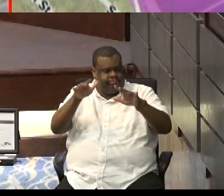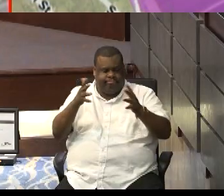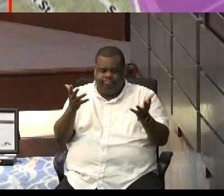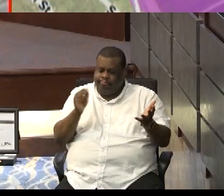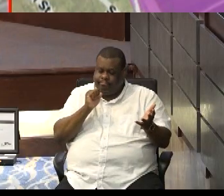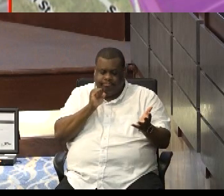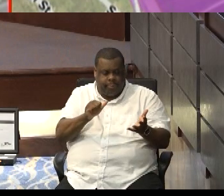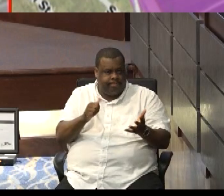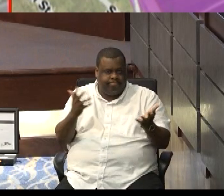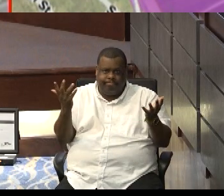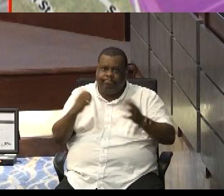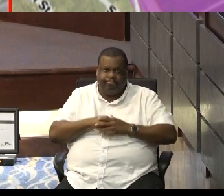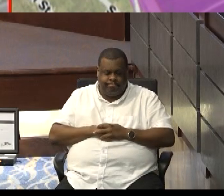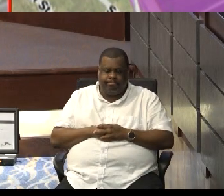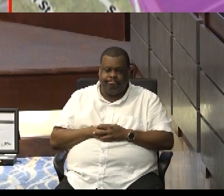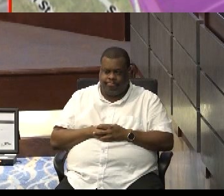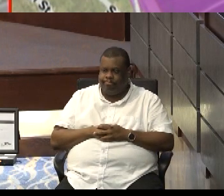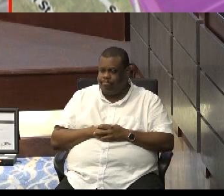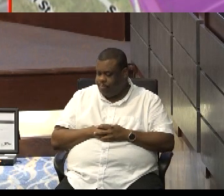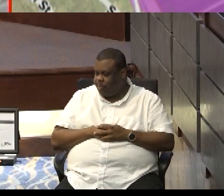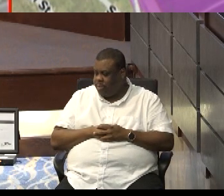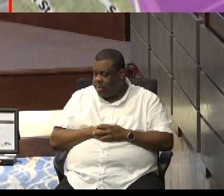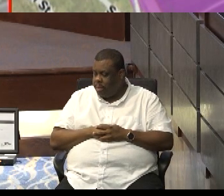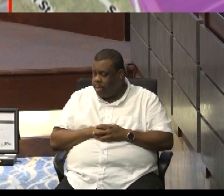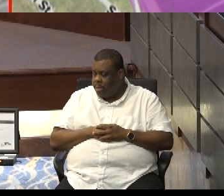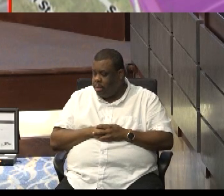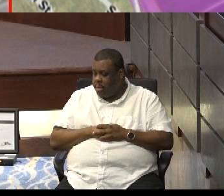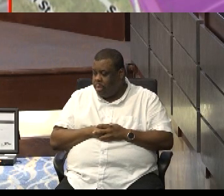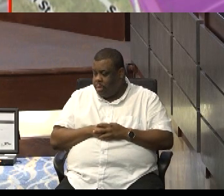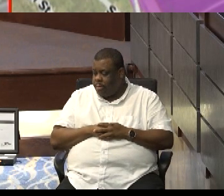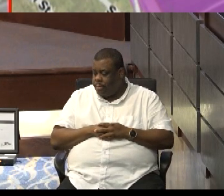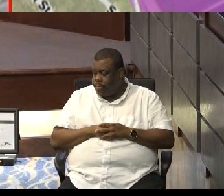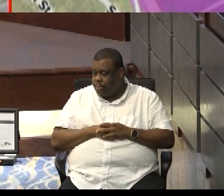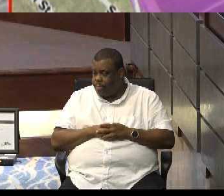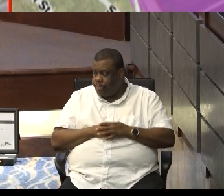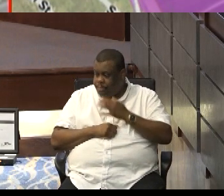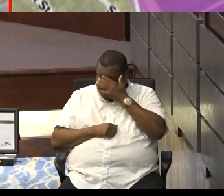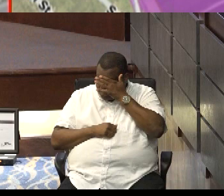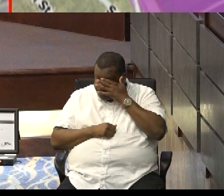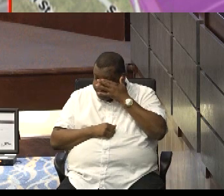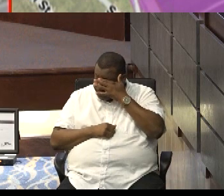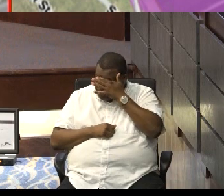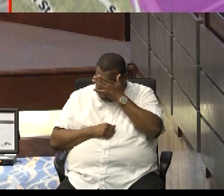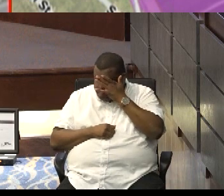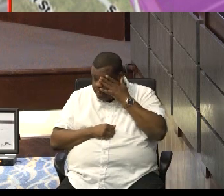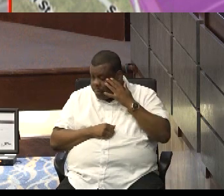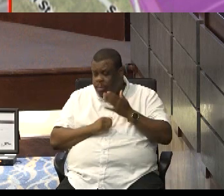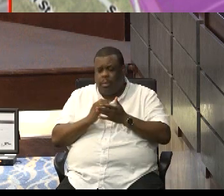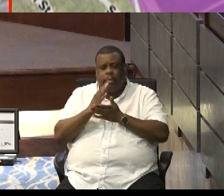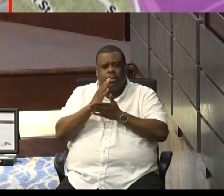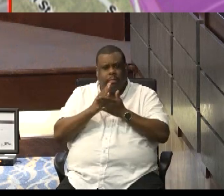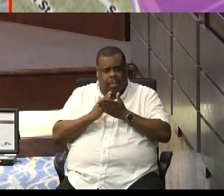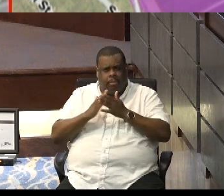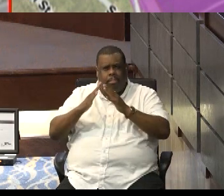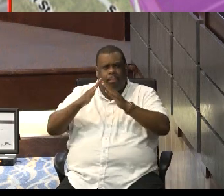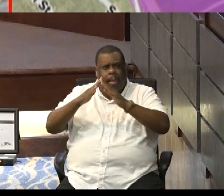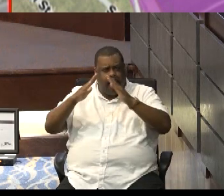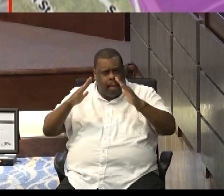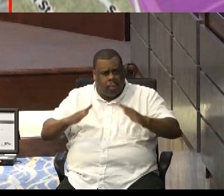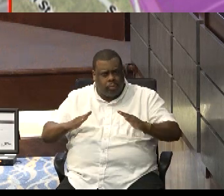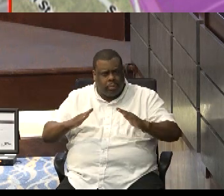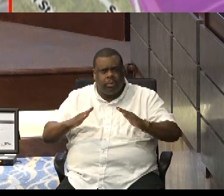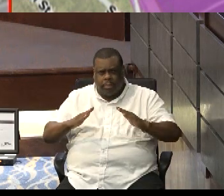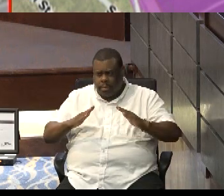So we have houses that have been constructed in floodplains all over the city now that we have a better idea of where